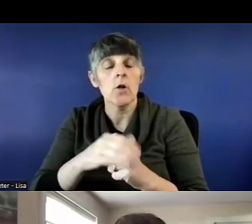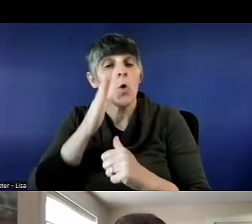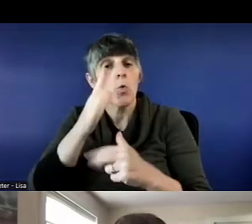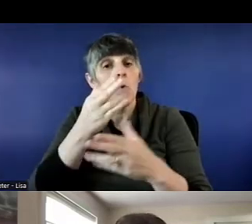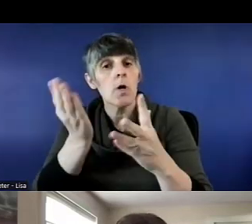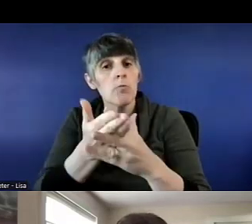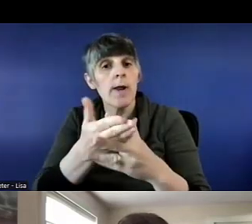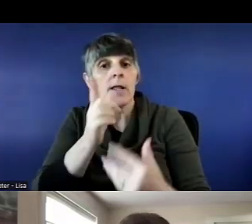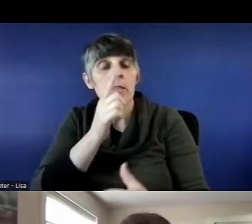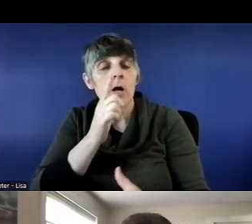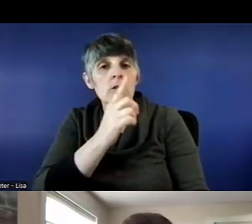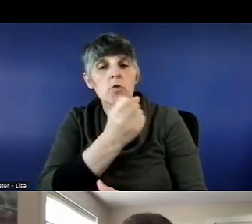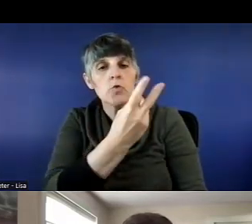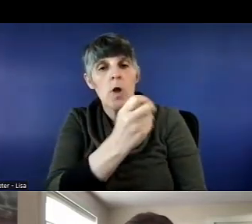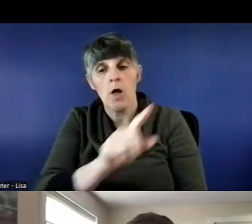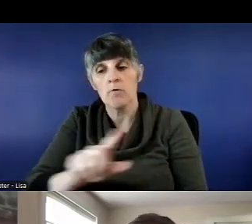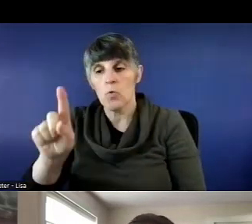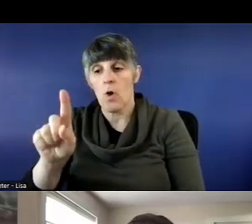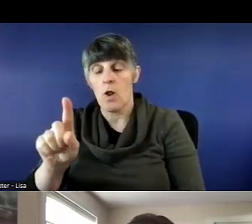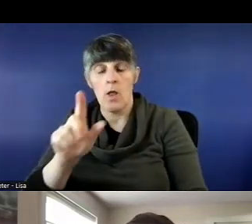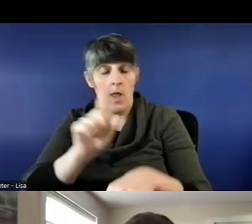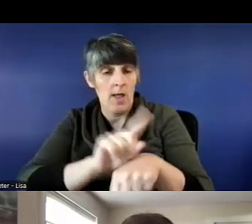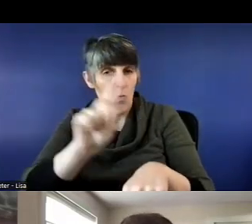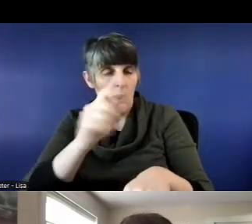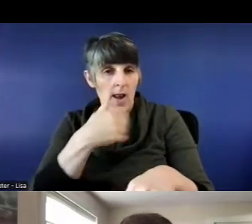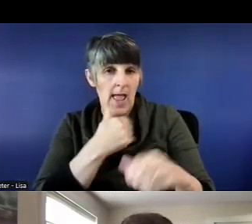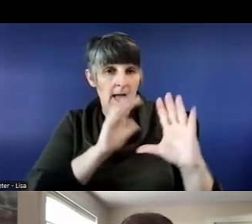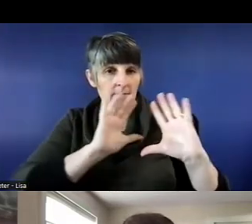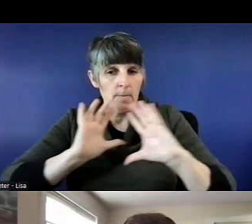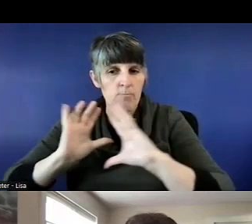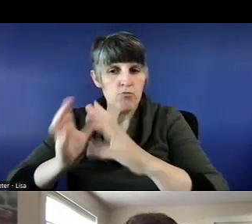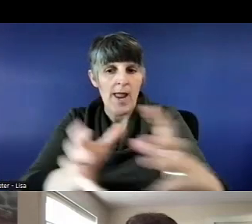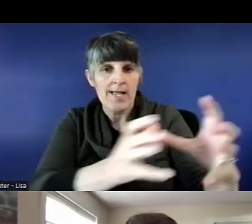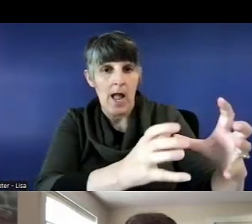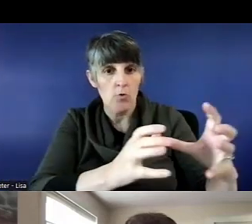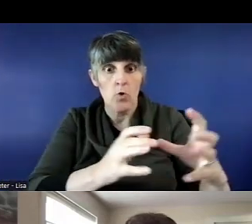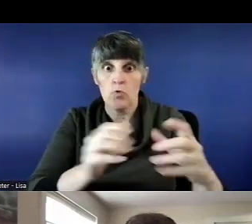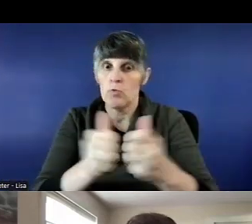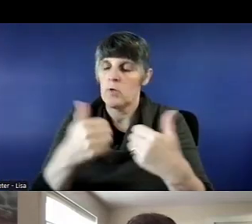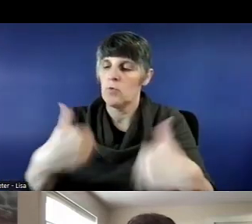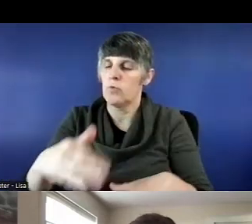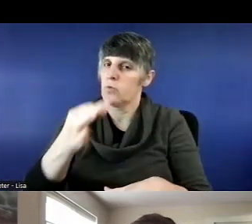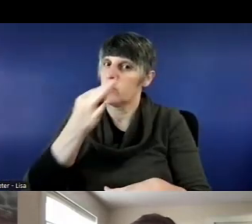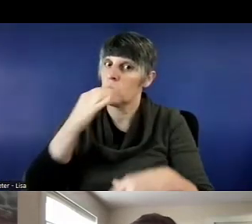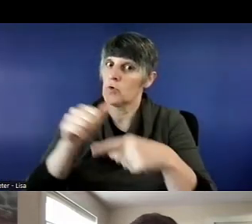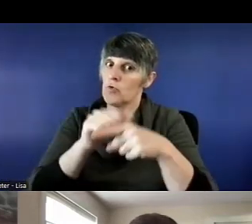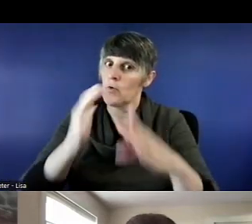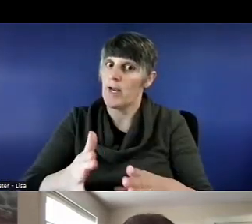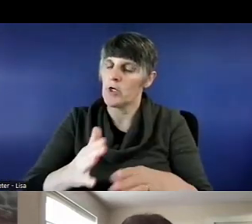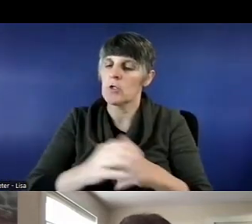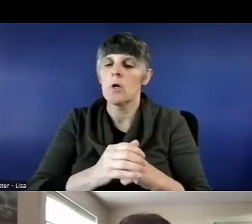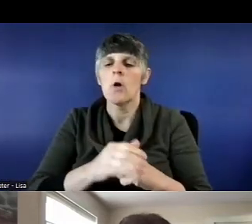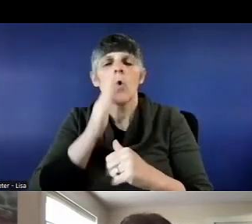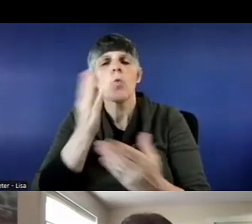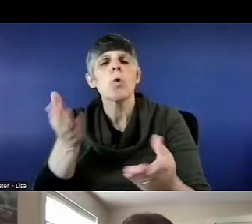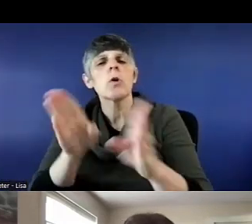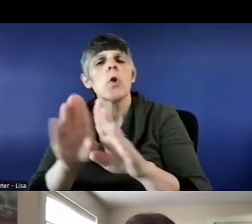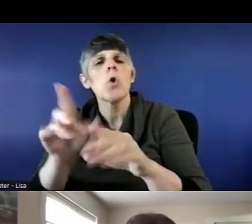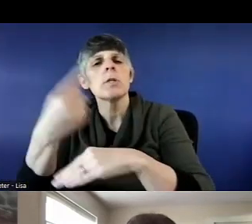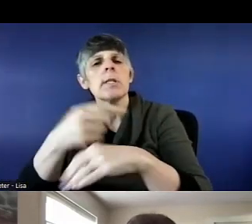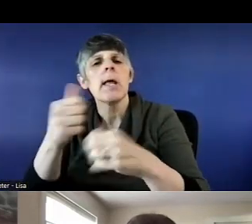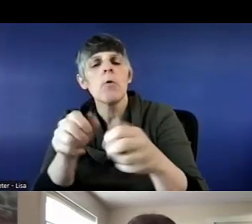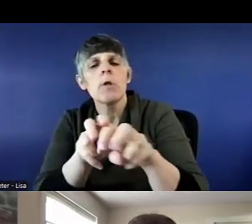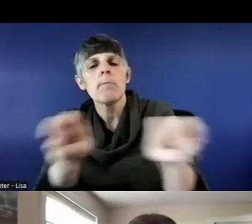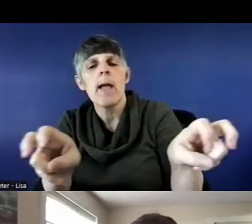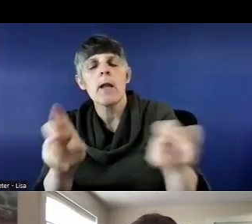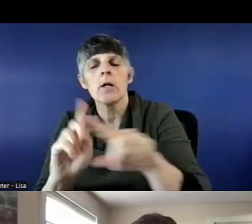1 o'clock, we have breakout rooms with exceptional expert trainers on these issues. We will close the day with a panel of